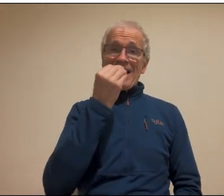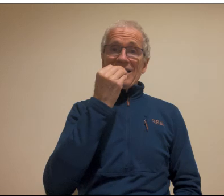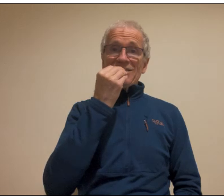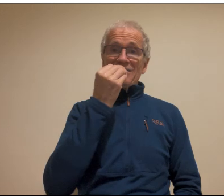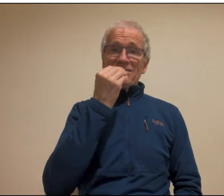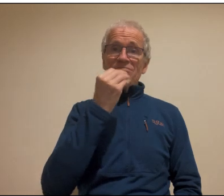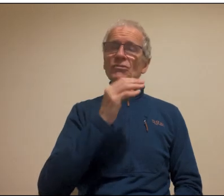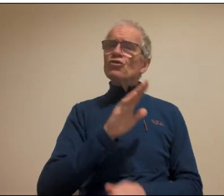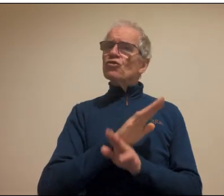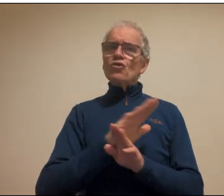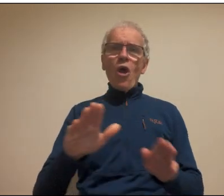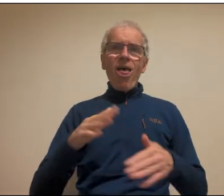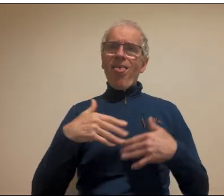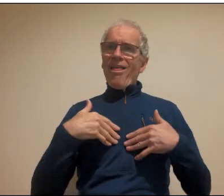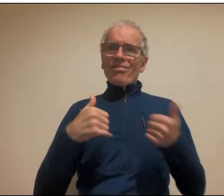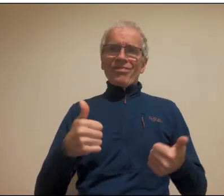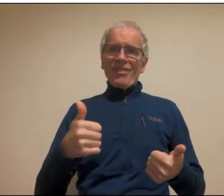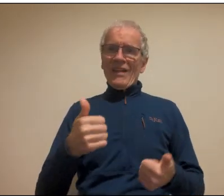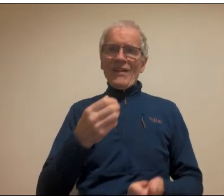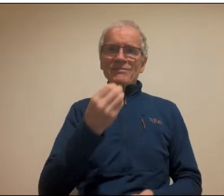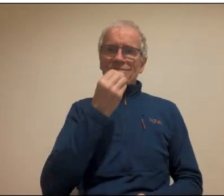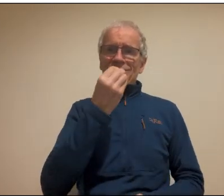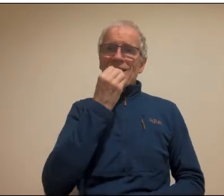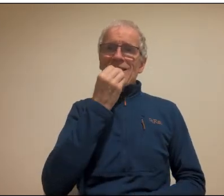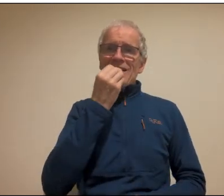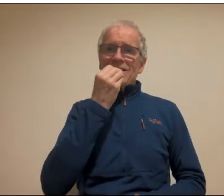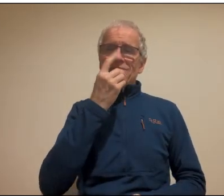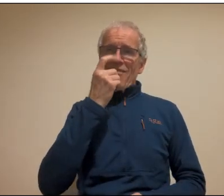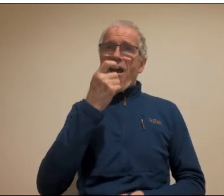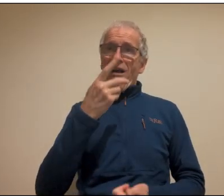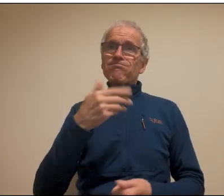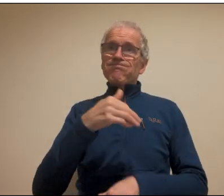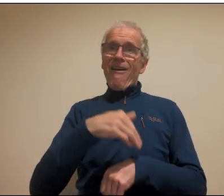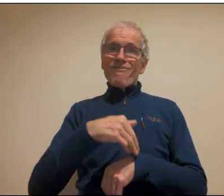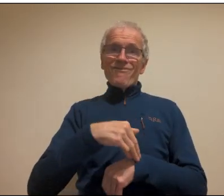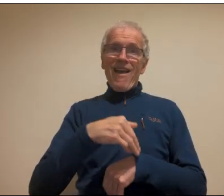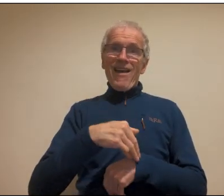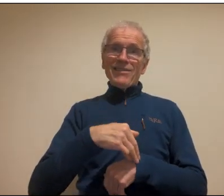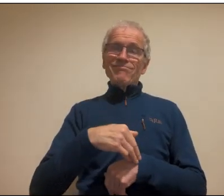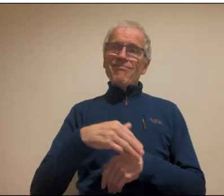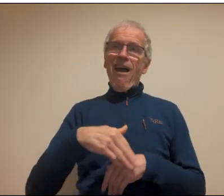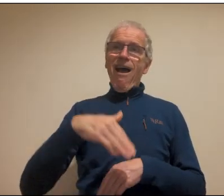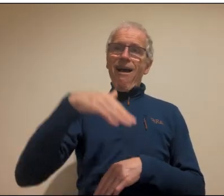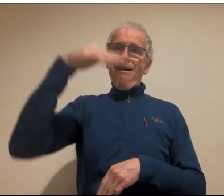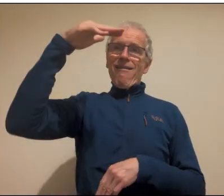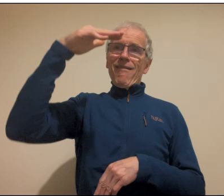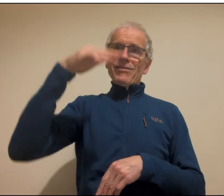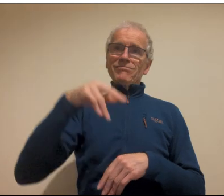Diet. An unhealthy diet can lead to high cholesterol and high blood pressure.